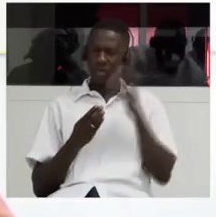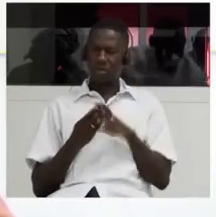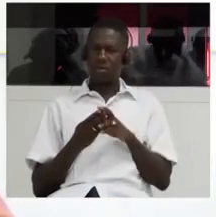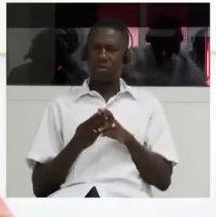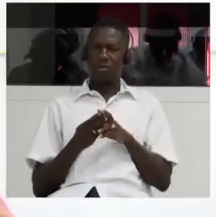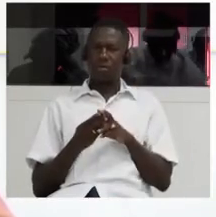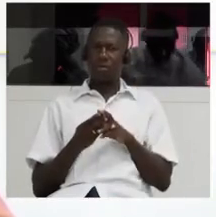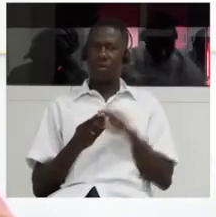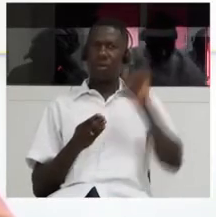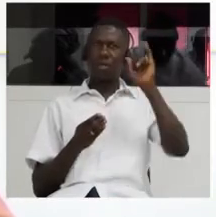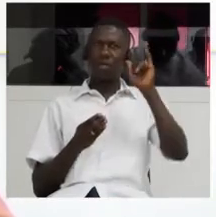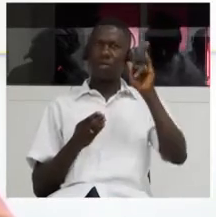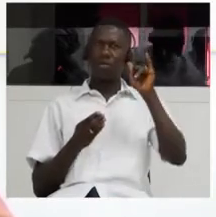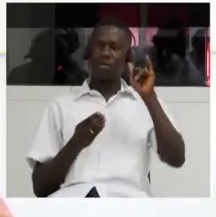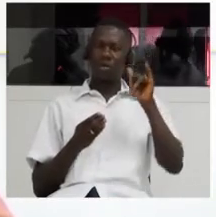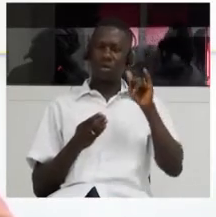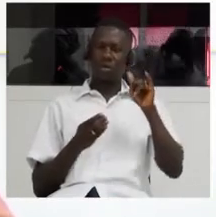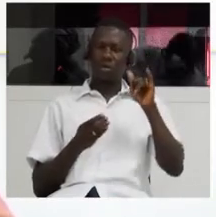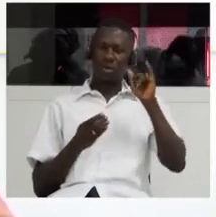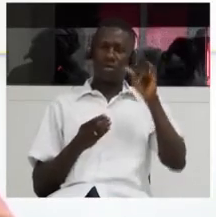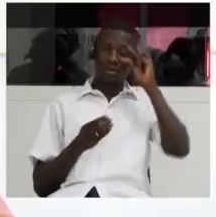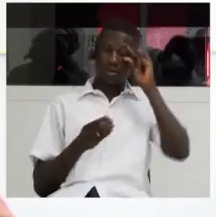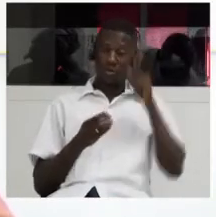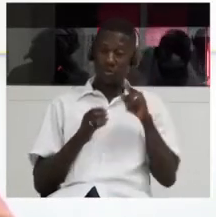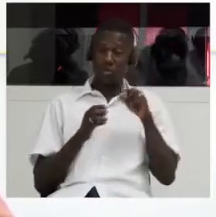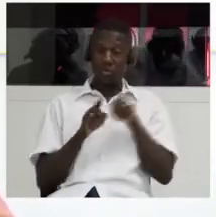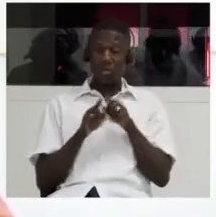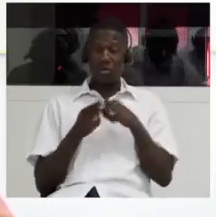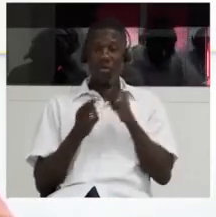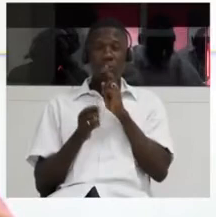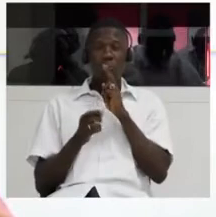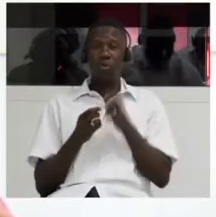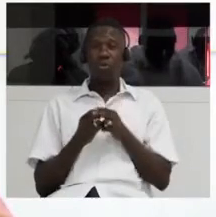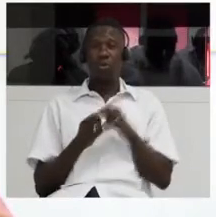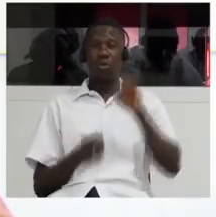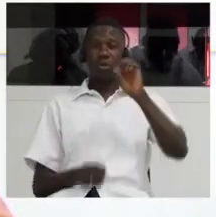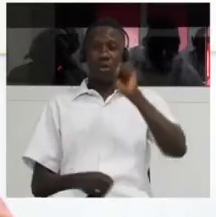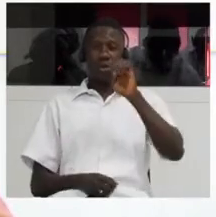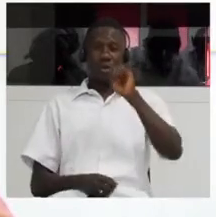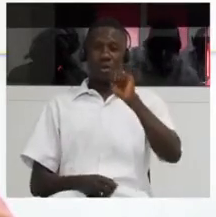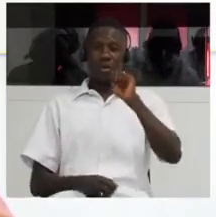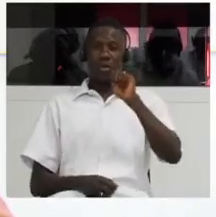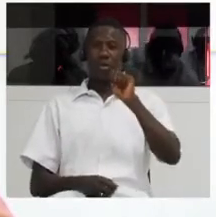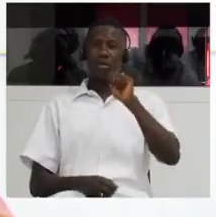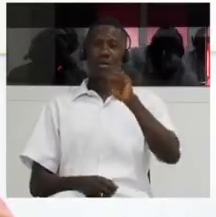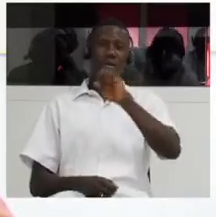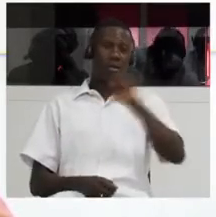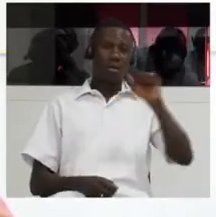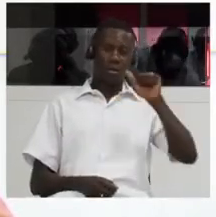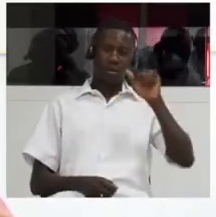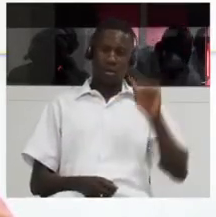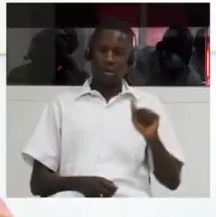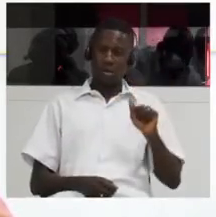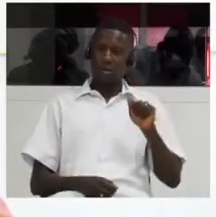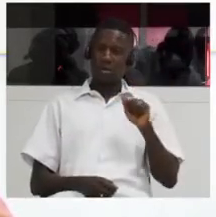Yankuba Ture, Esa was with him. Esa who? Esa Mendy. Esa or Ensa? Ensa.